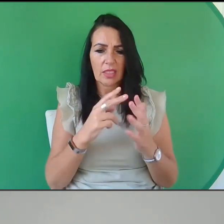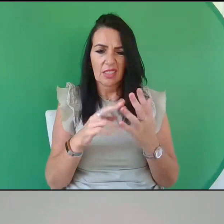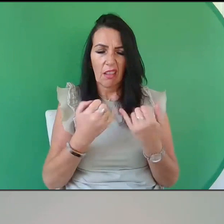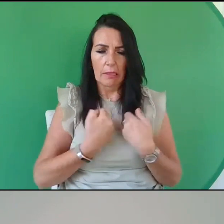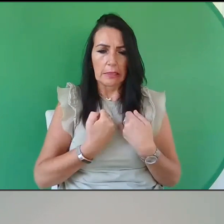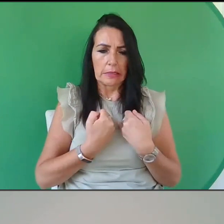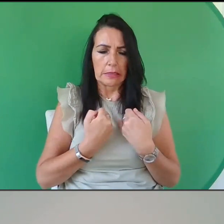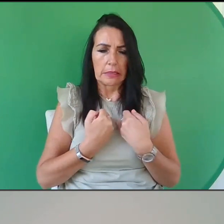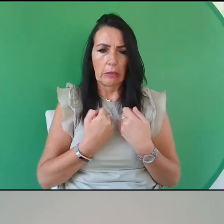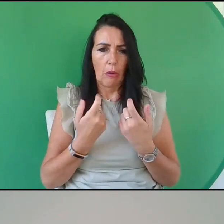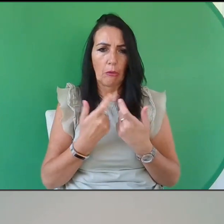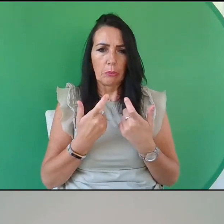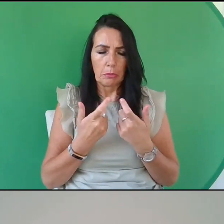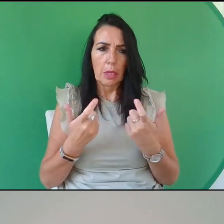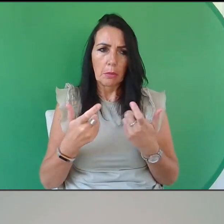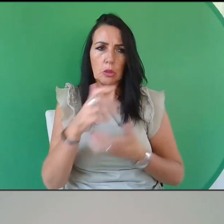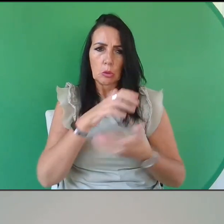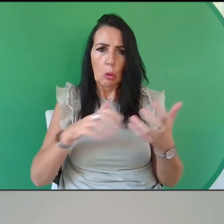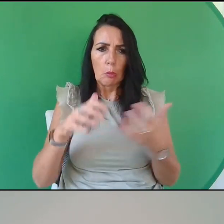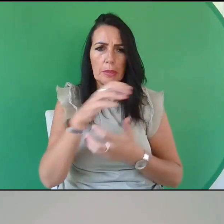of complicating that journey, but I think